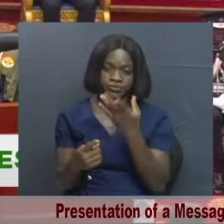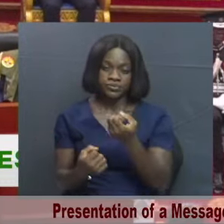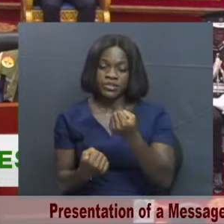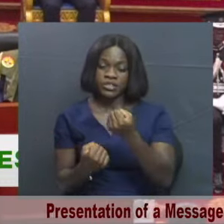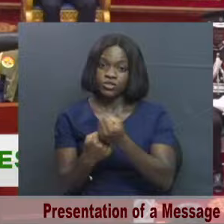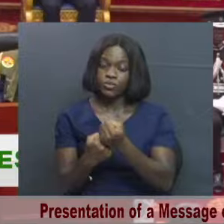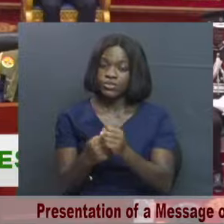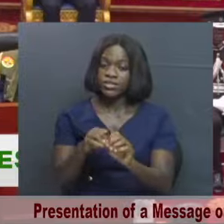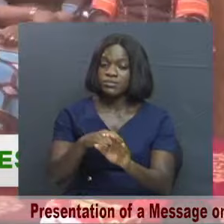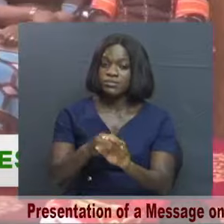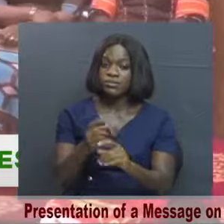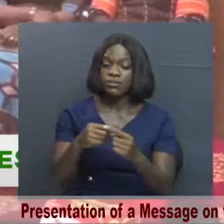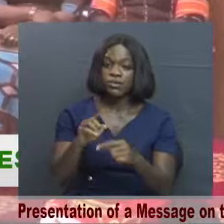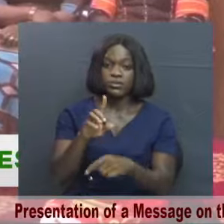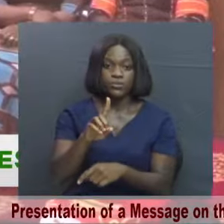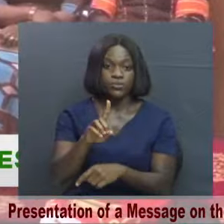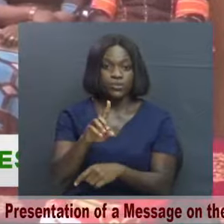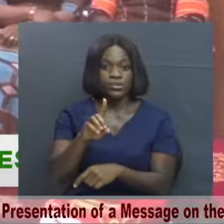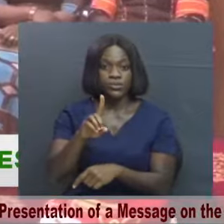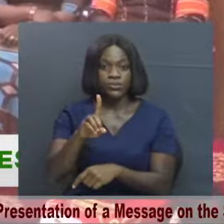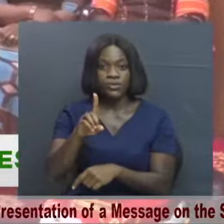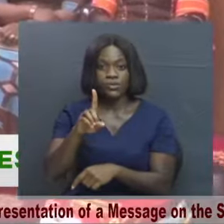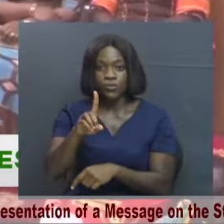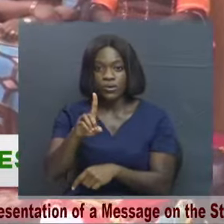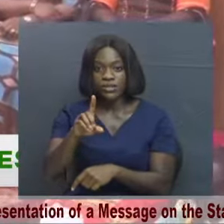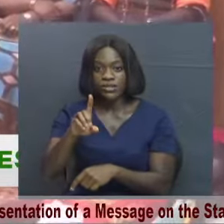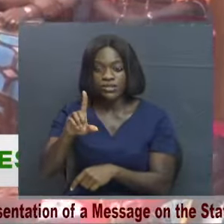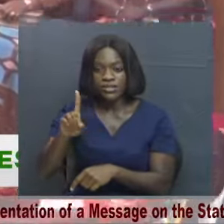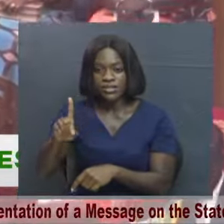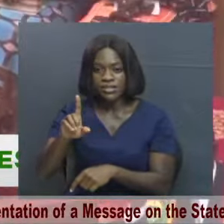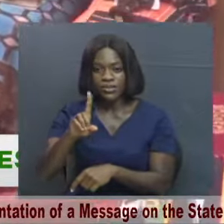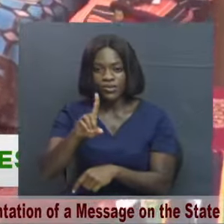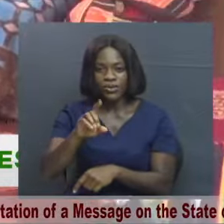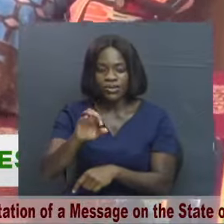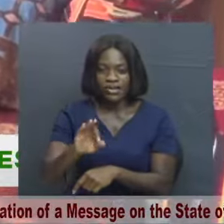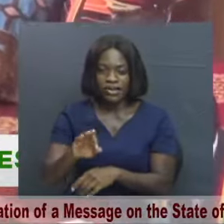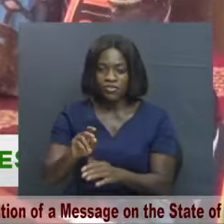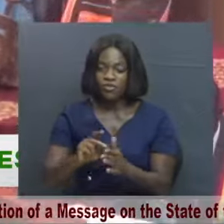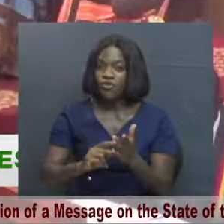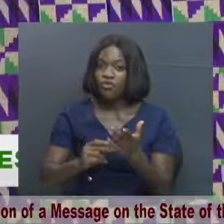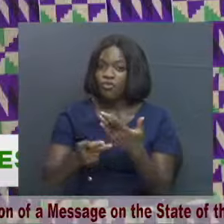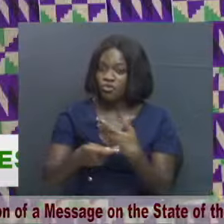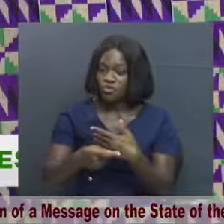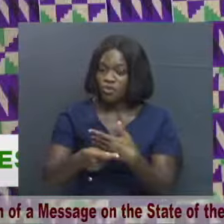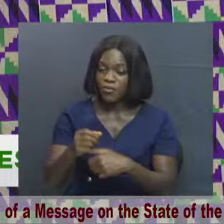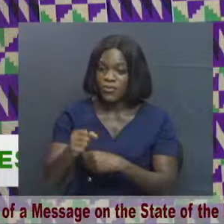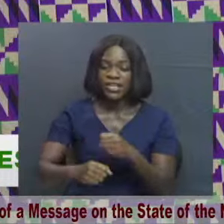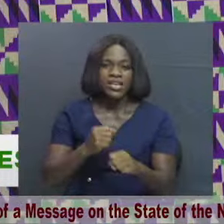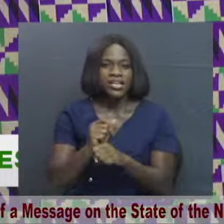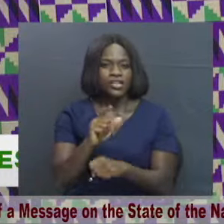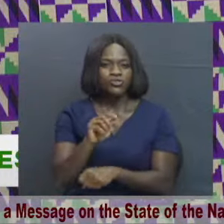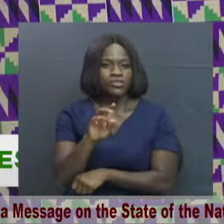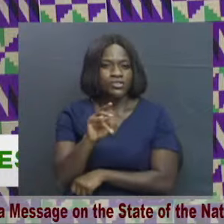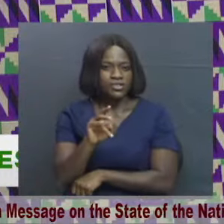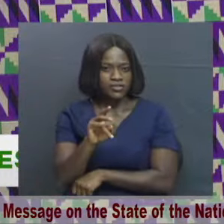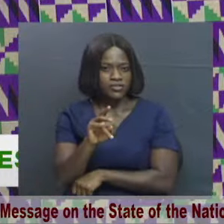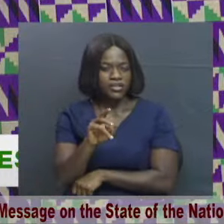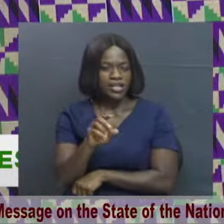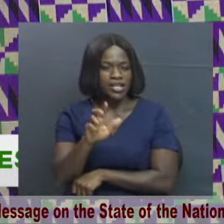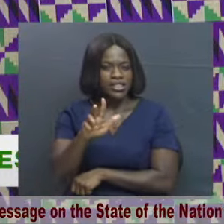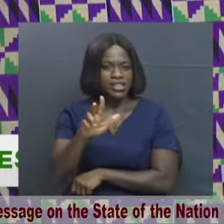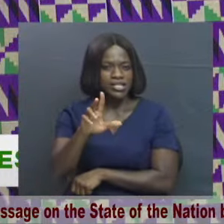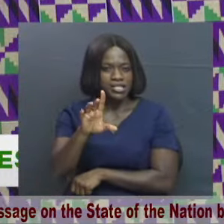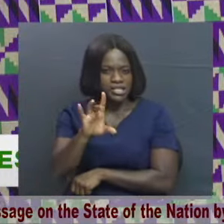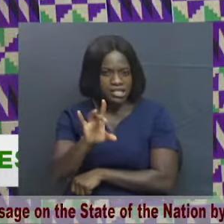implementation of the 1D onef program in 2019 and 2020 37 1D 1f